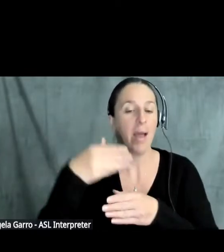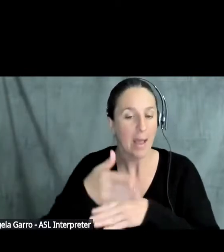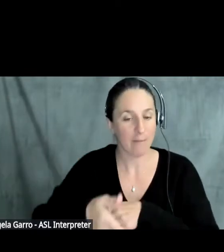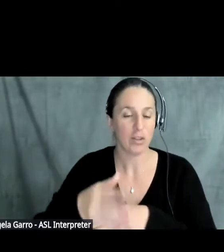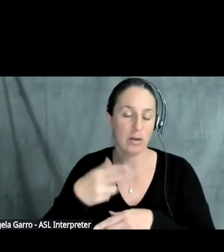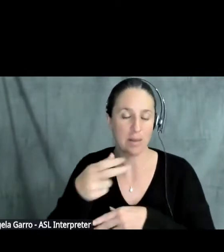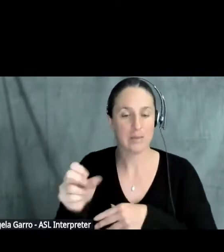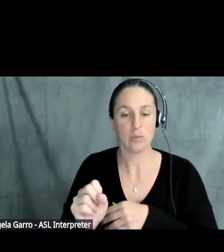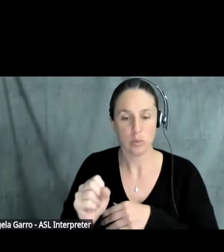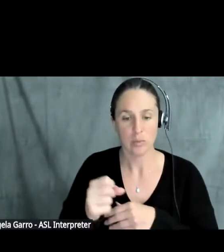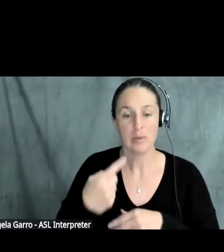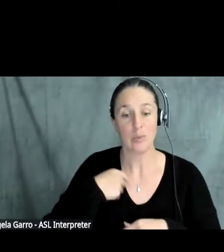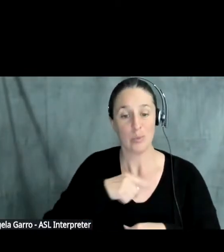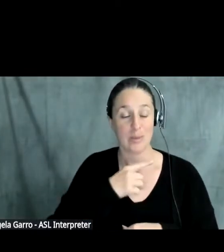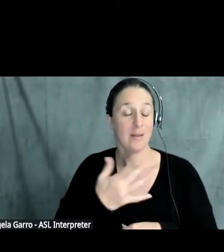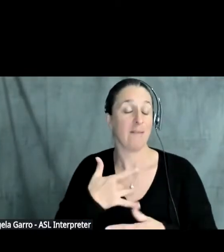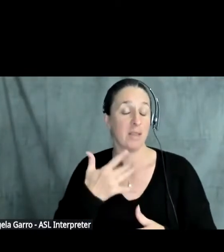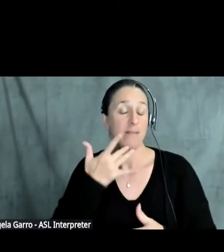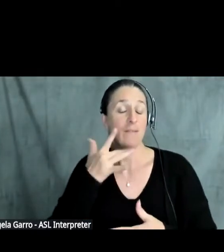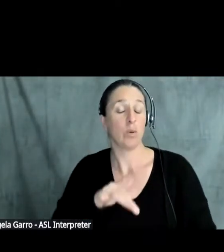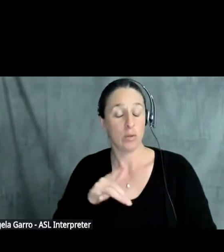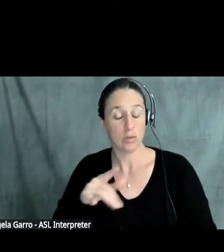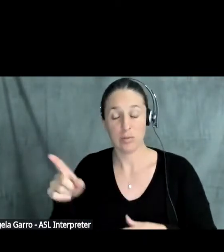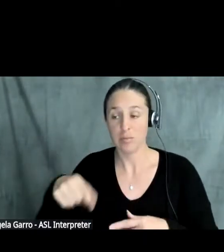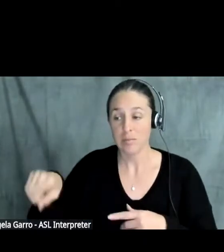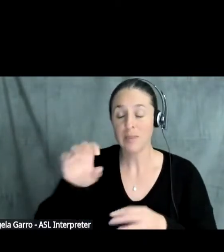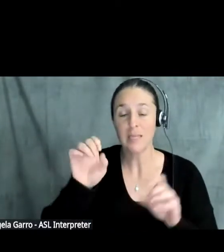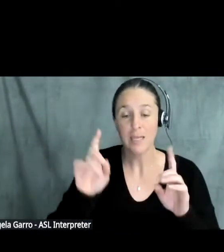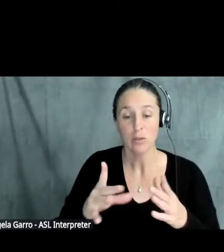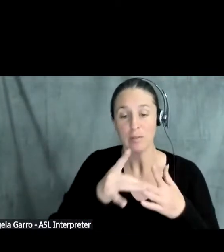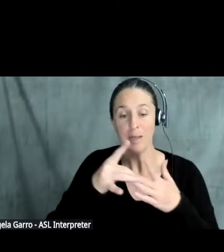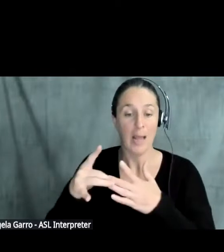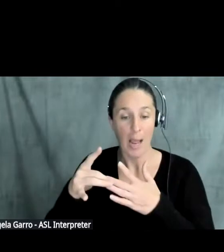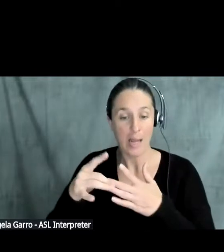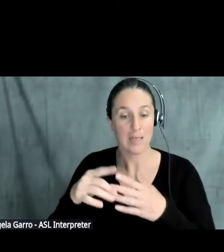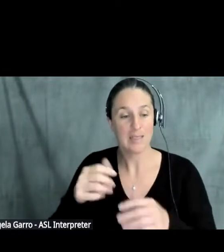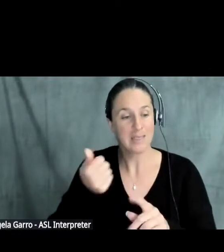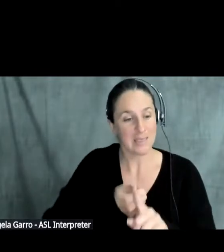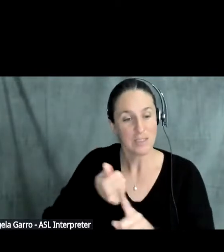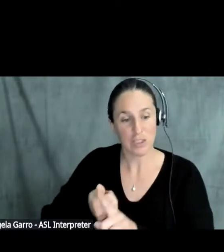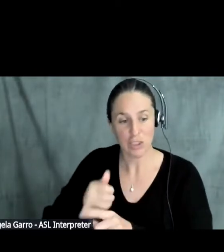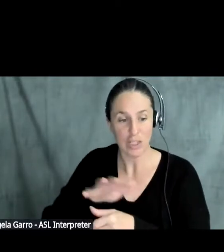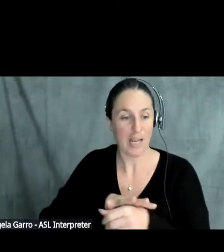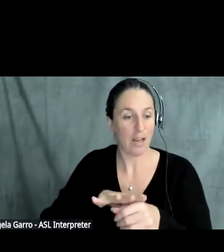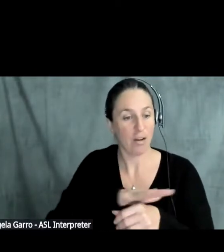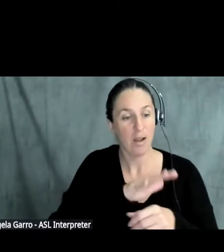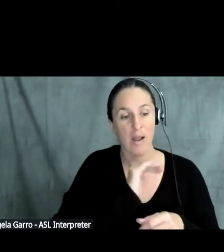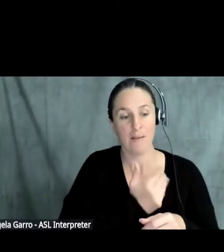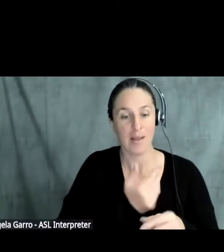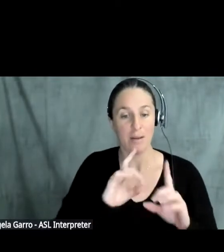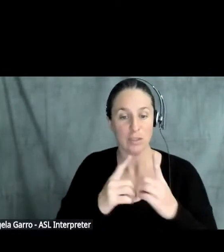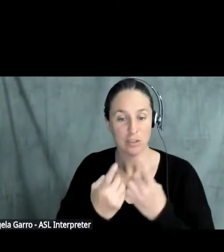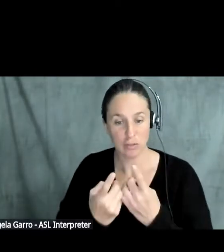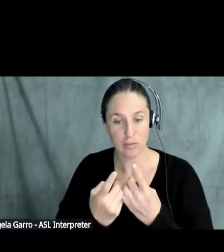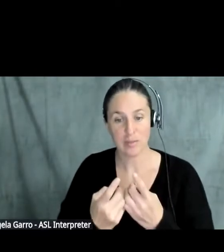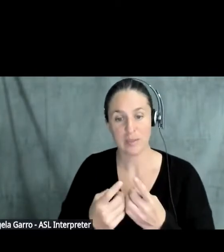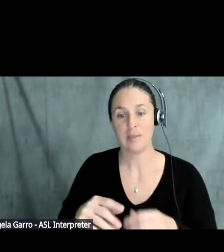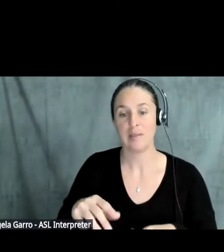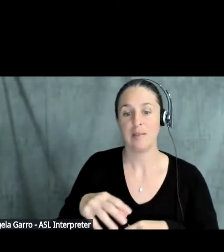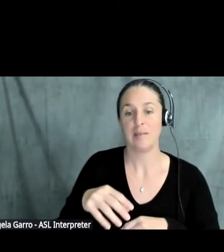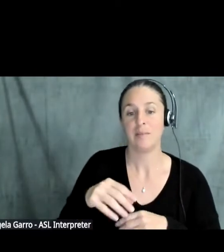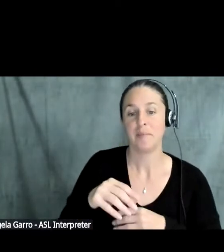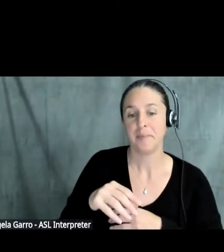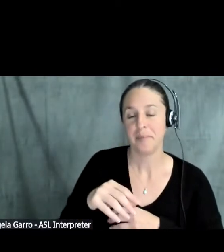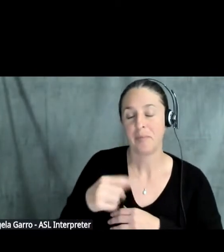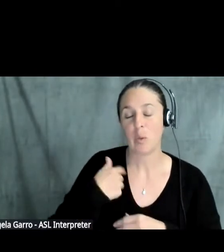fortunate to be guided by our educators in every area of our district and our 10 schools, 6 cities, and 1 district. Thank you. We